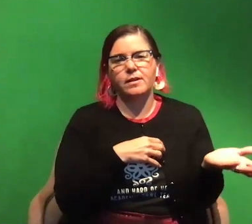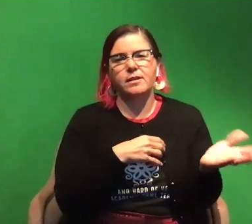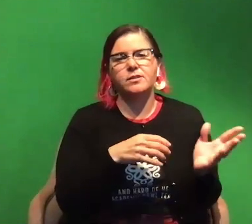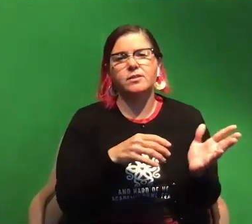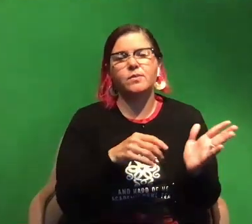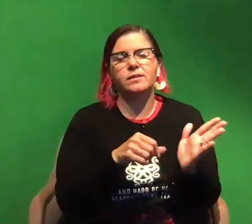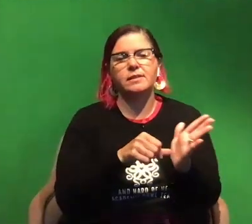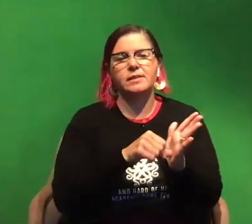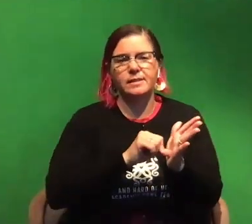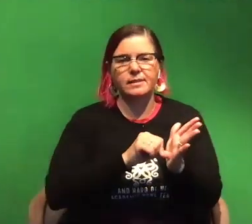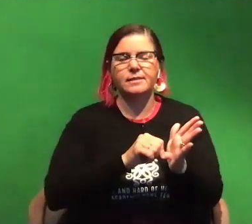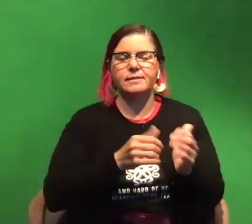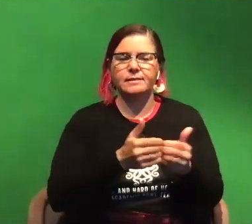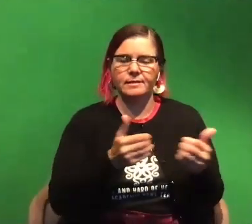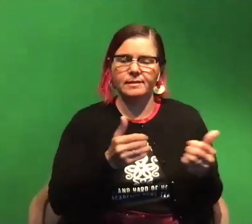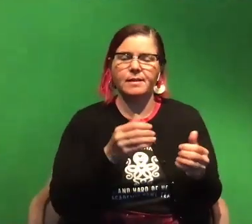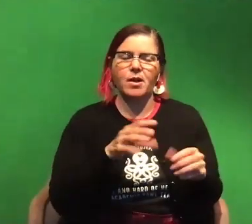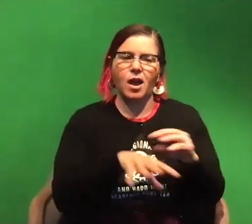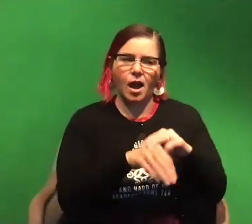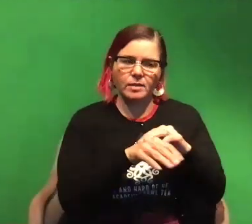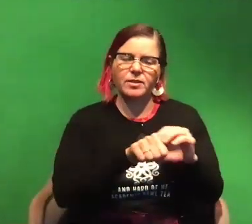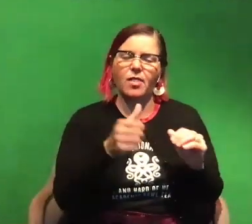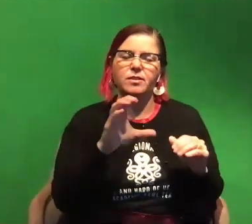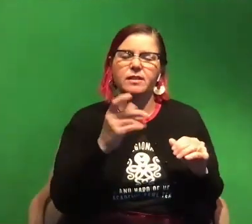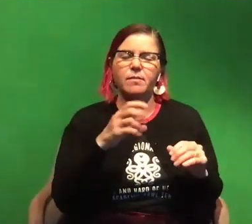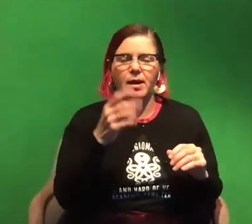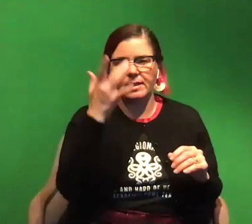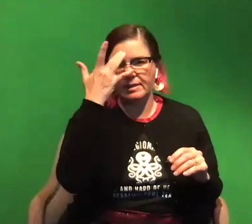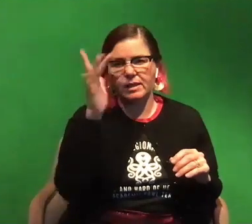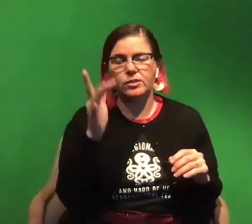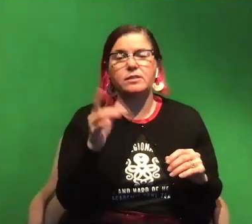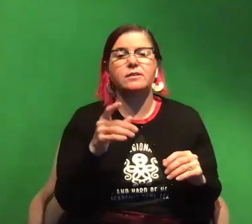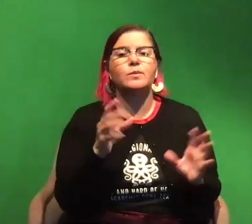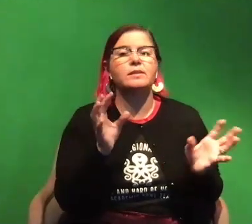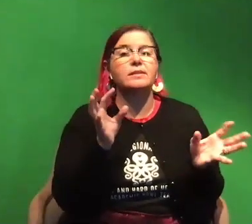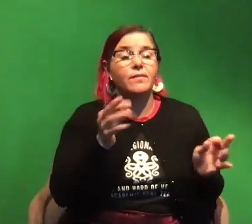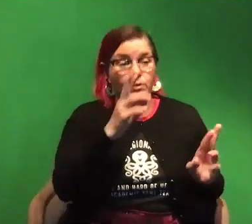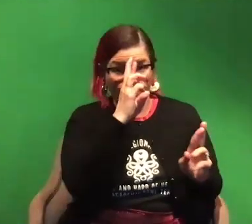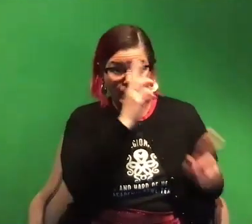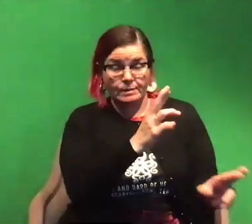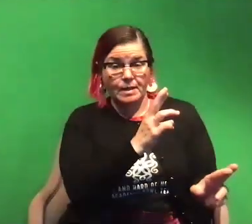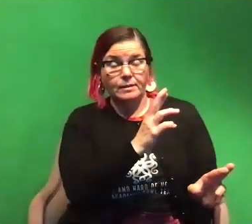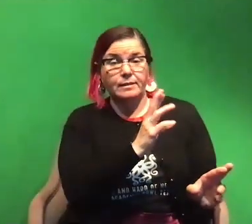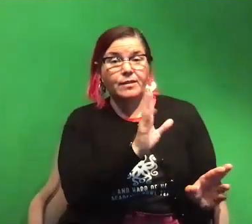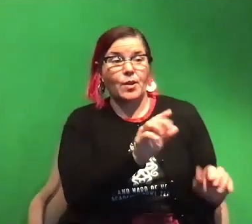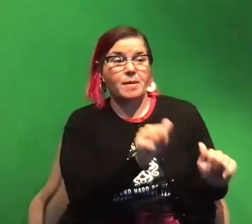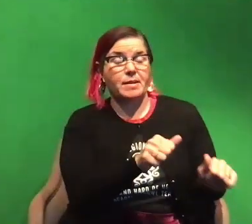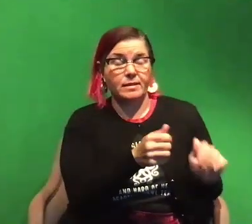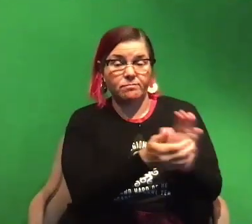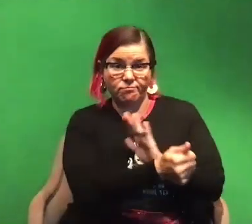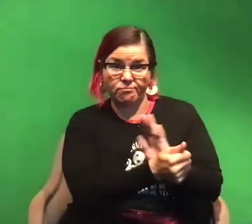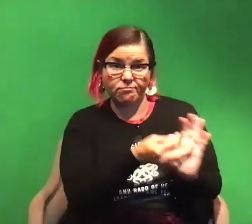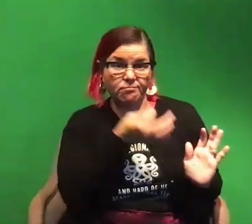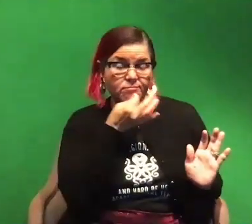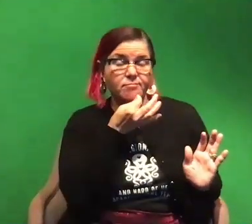little mention about octopus and other cephalopod intelligence, is that we should definitely respect their abilities and their